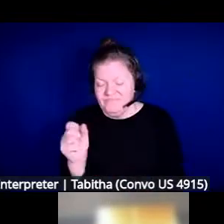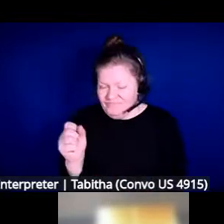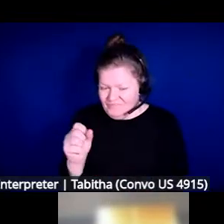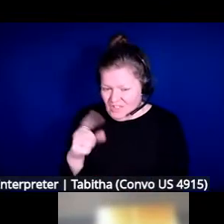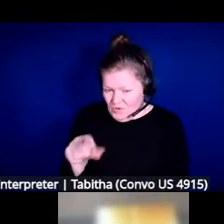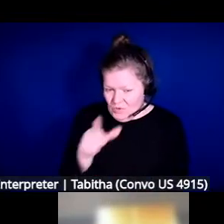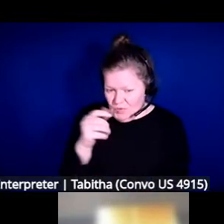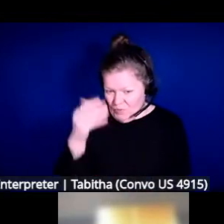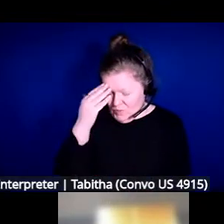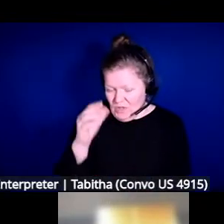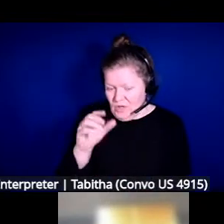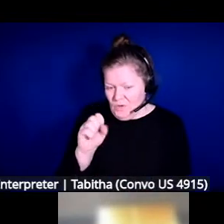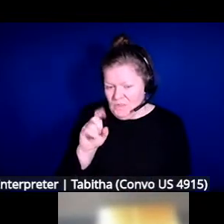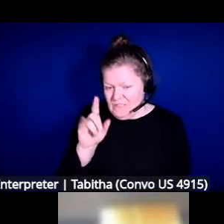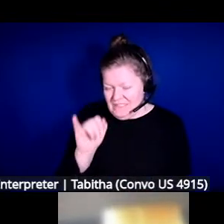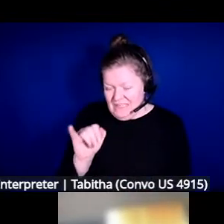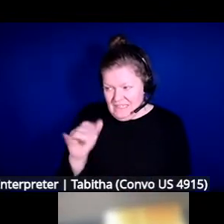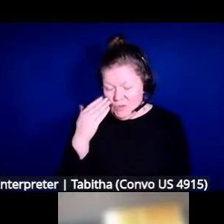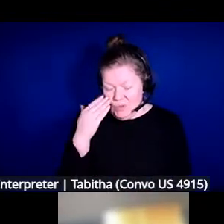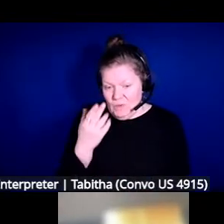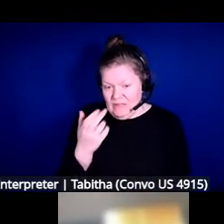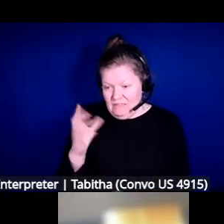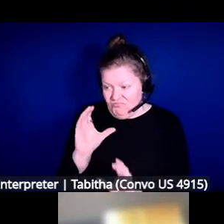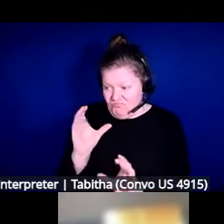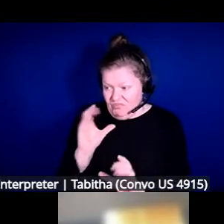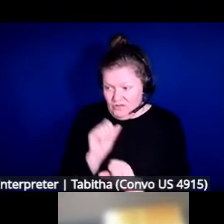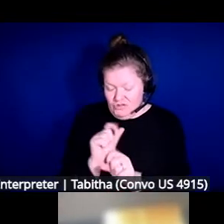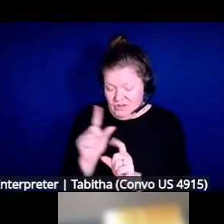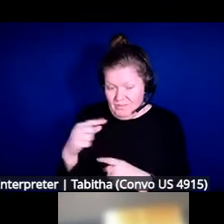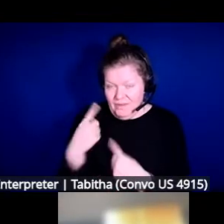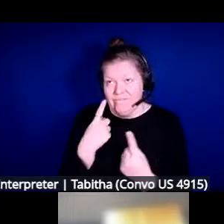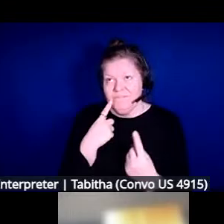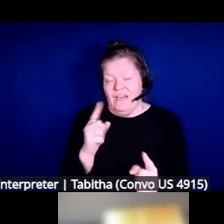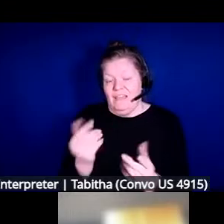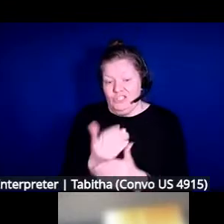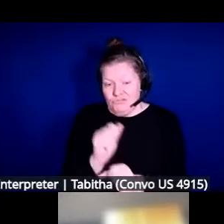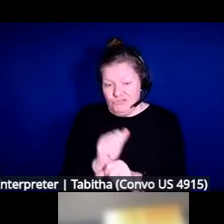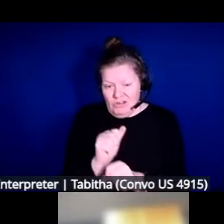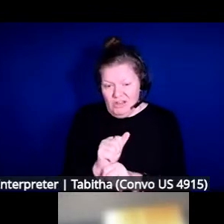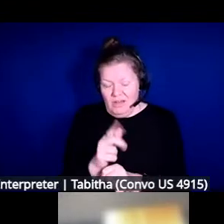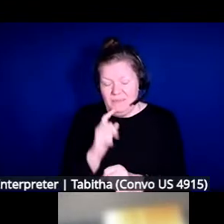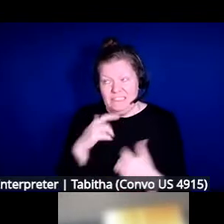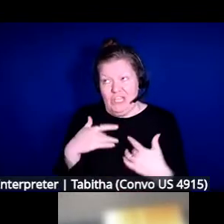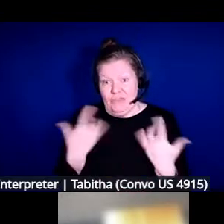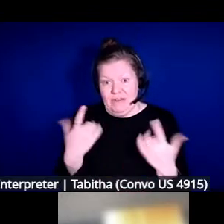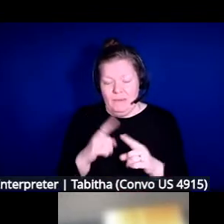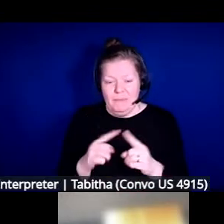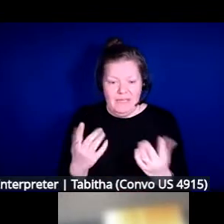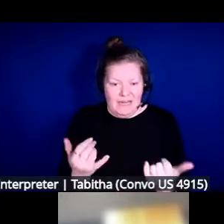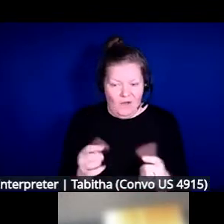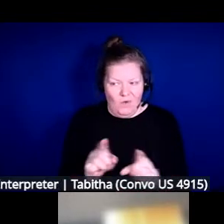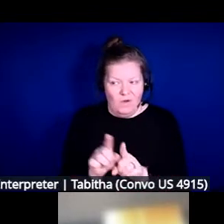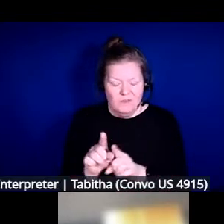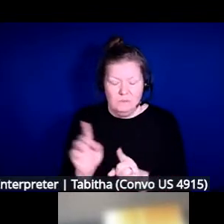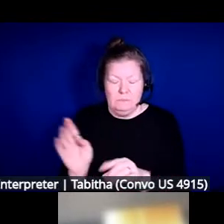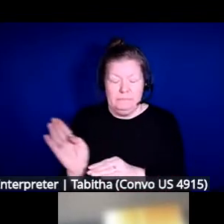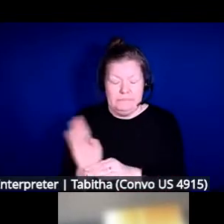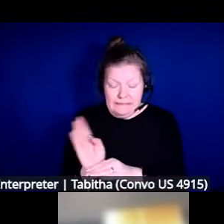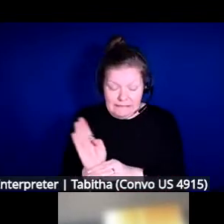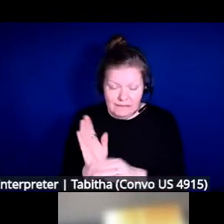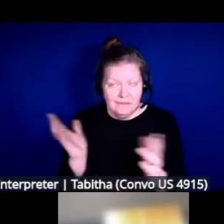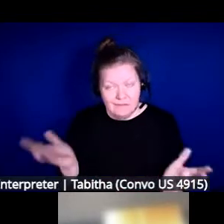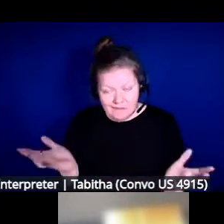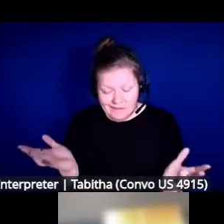those who know Sonny, who know that he's been looking for a job for a while, he finally got a new job. So he's super thrilled, but he's now also super busy. So